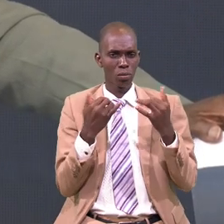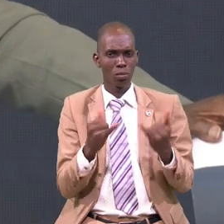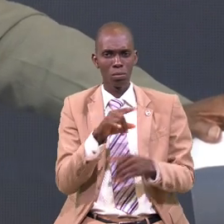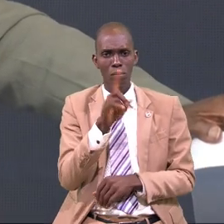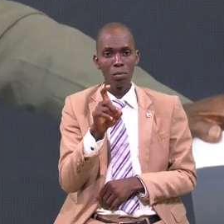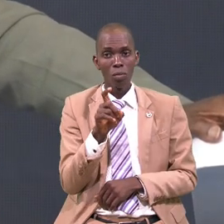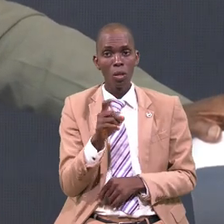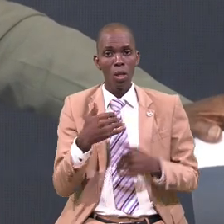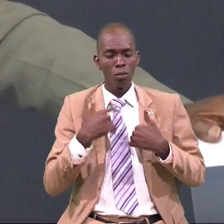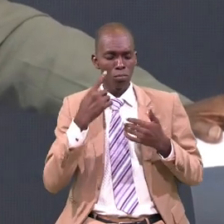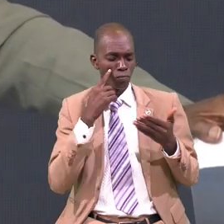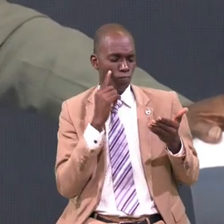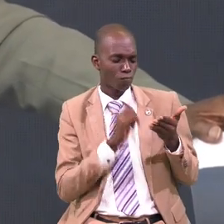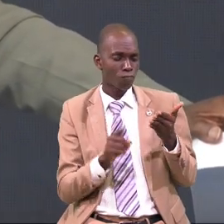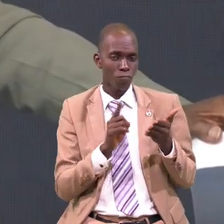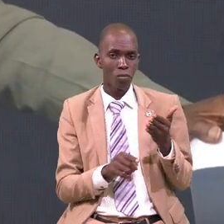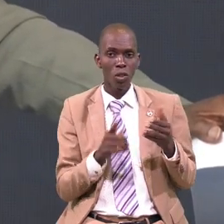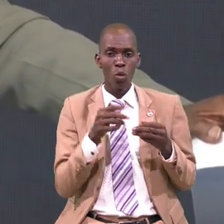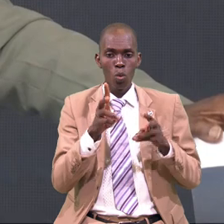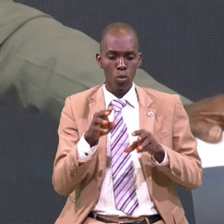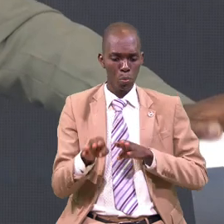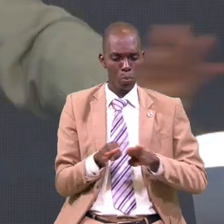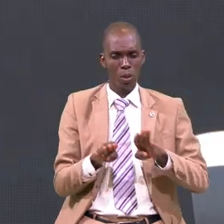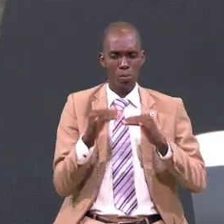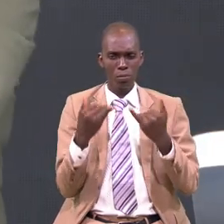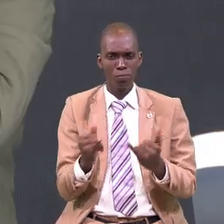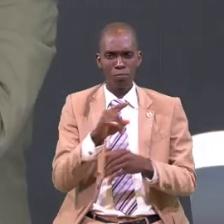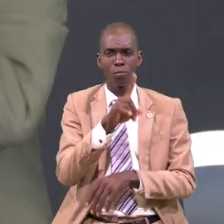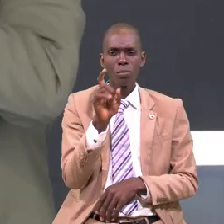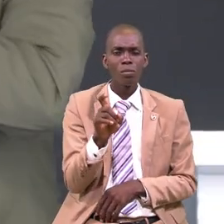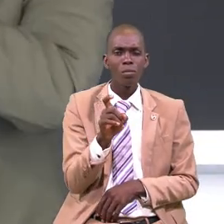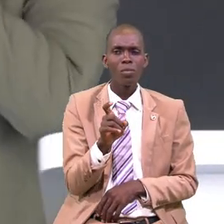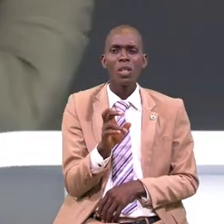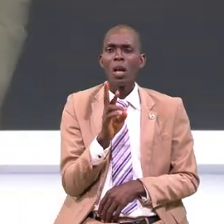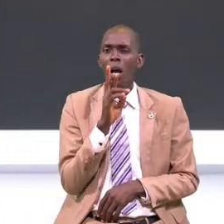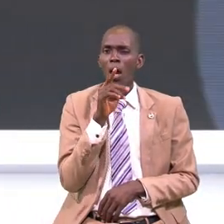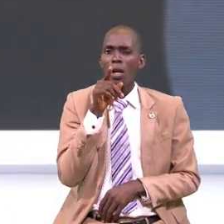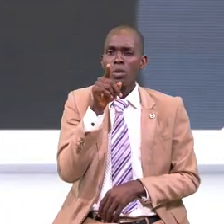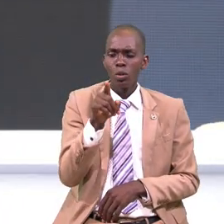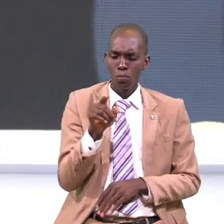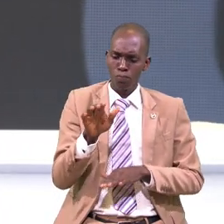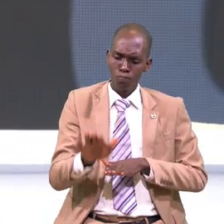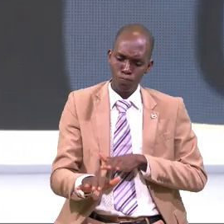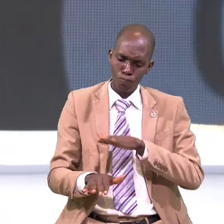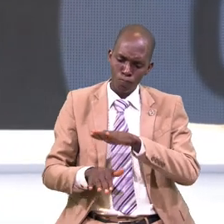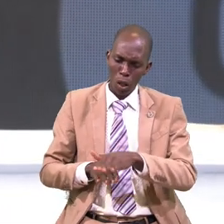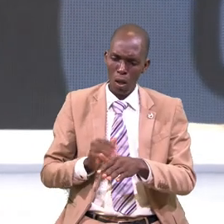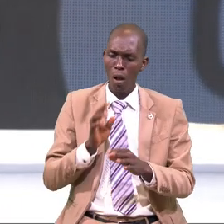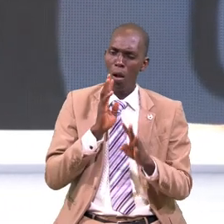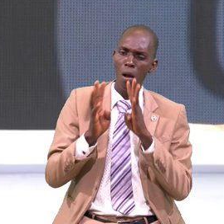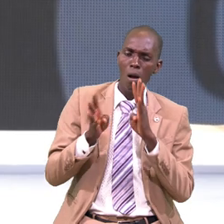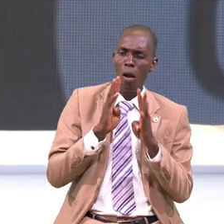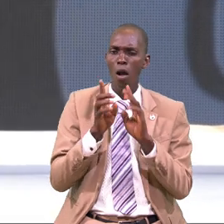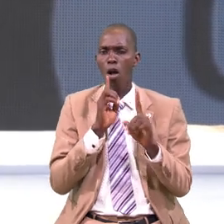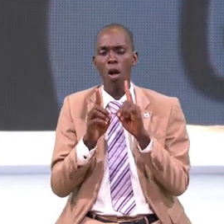Any moderation in your behavior? Are you walking and talking like a person who wants to get